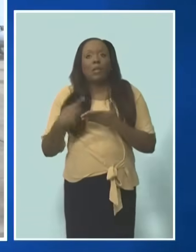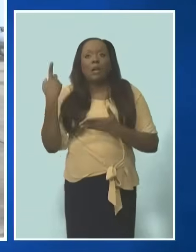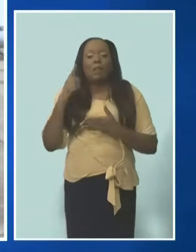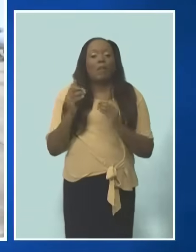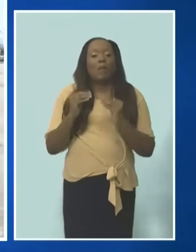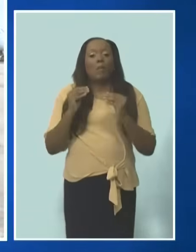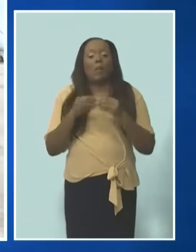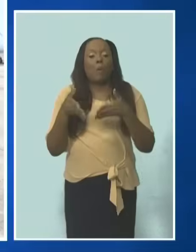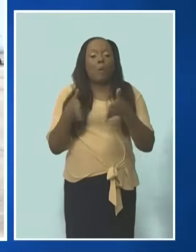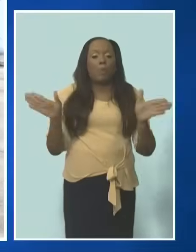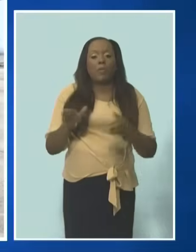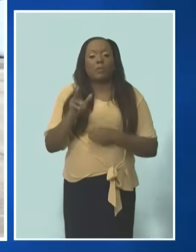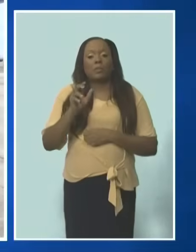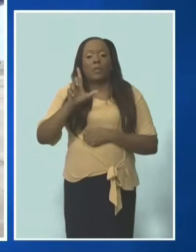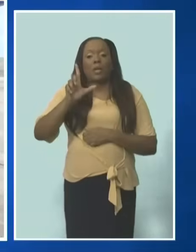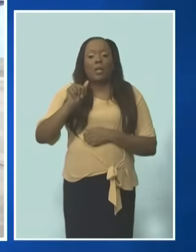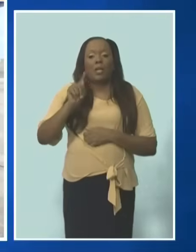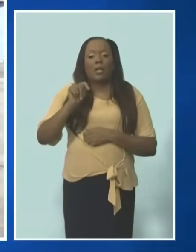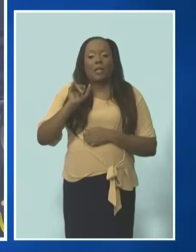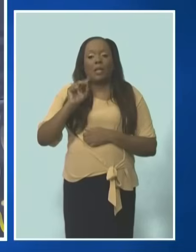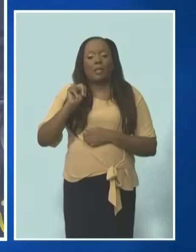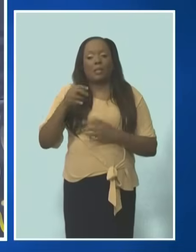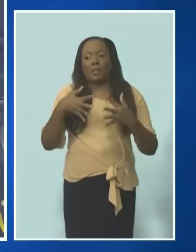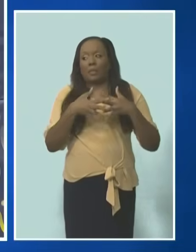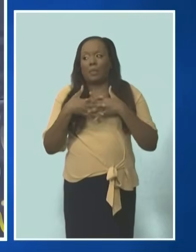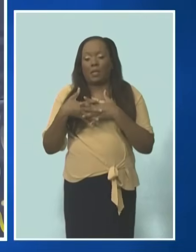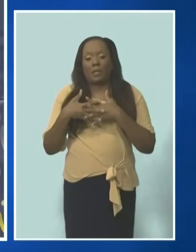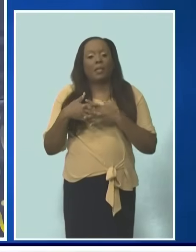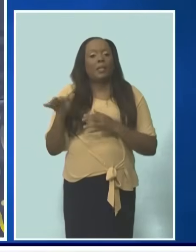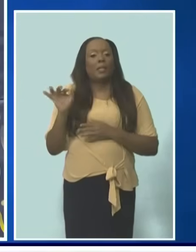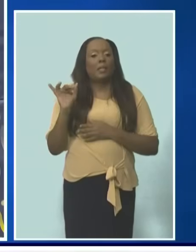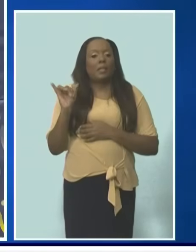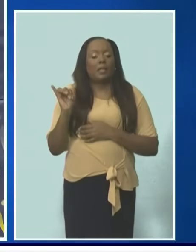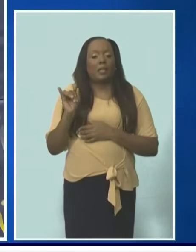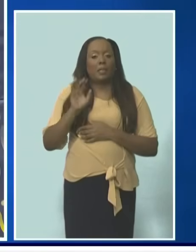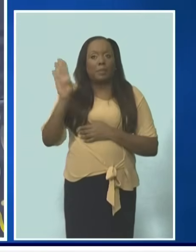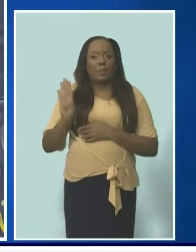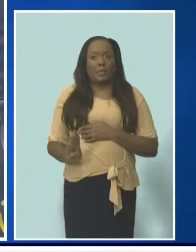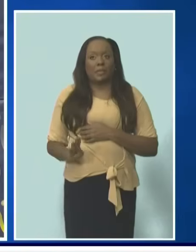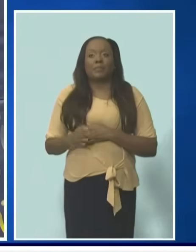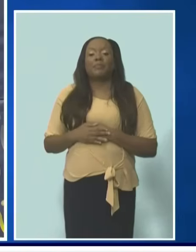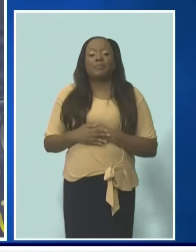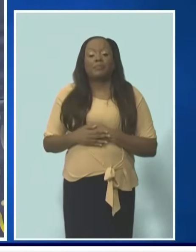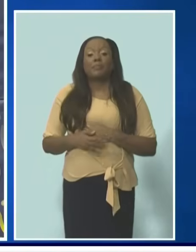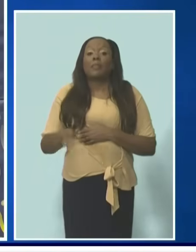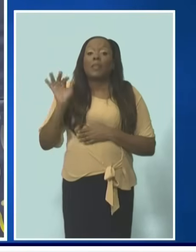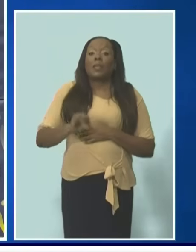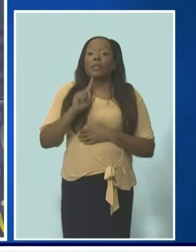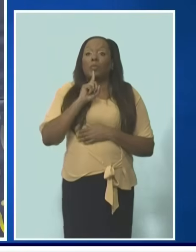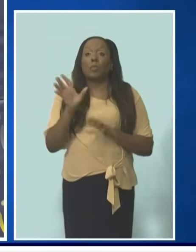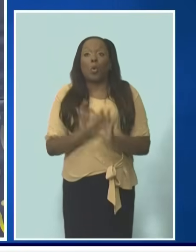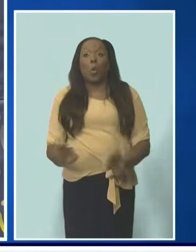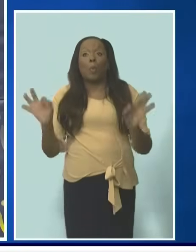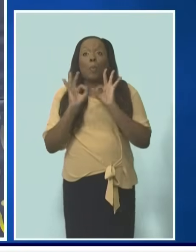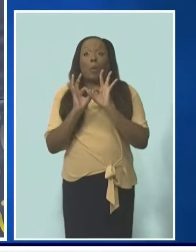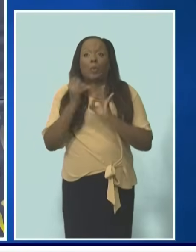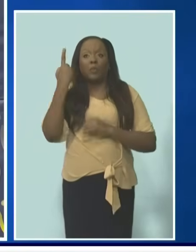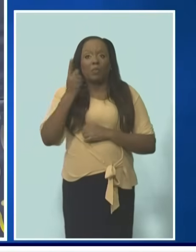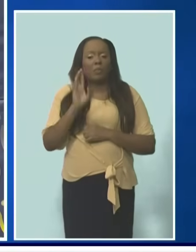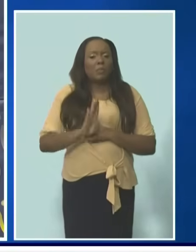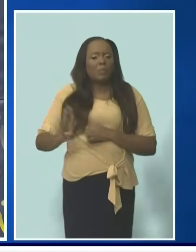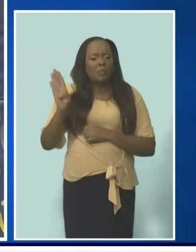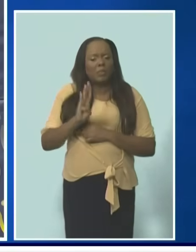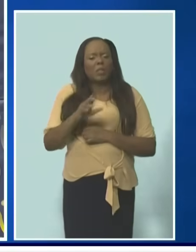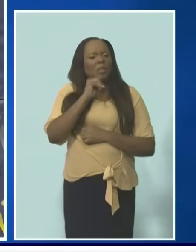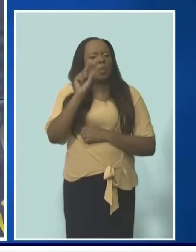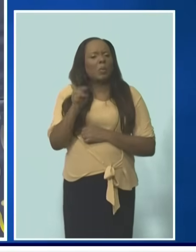in particular northeastern Brazil. Because that has significant implications for us, not just in terms